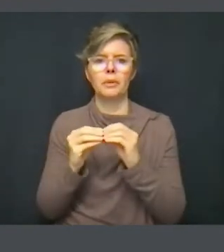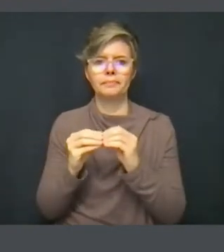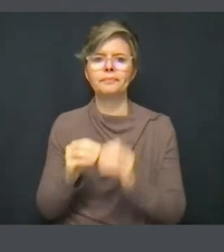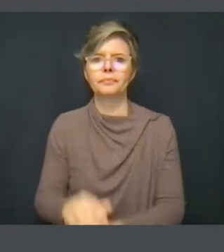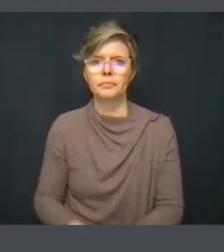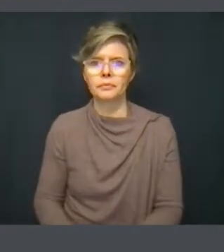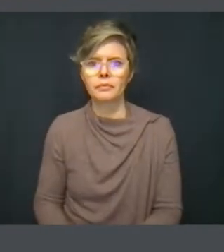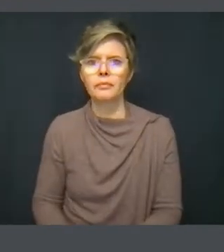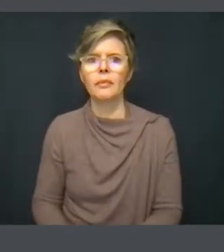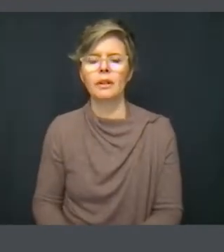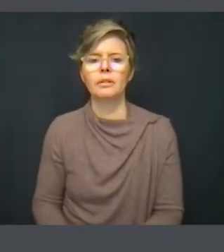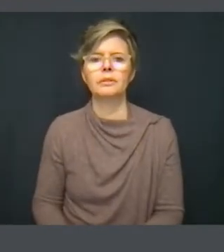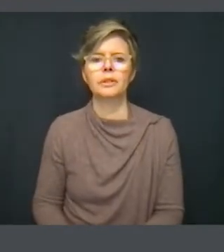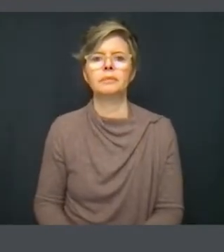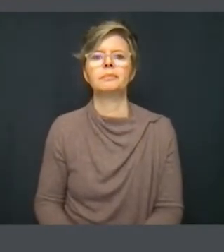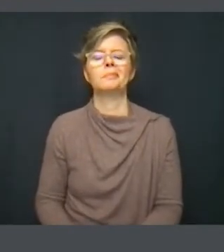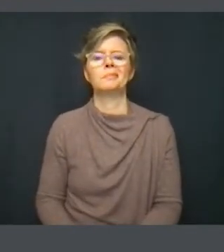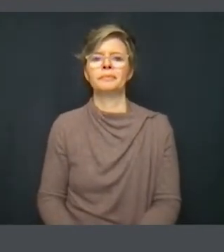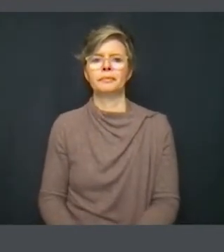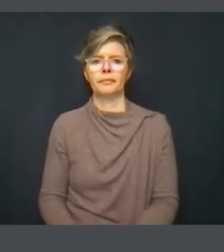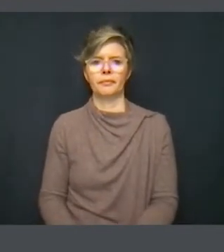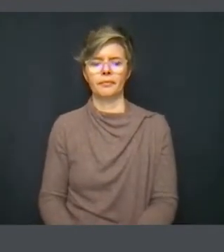kids up to 5'11", yes.